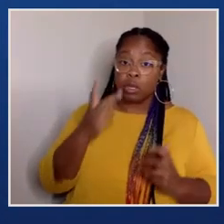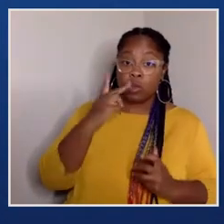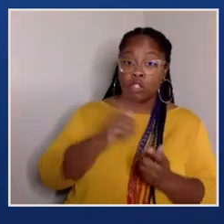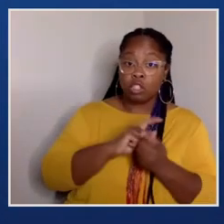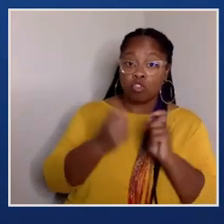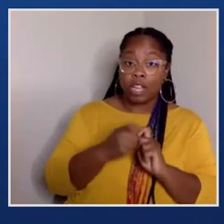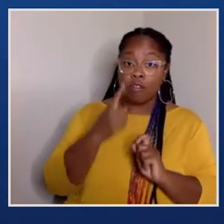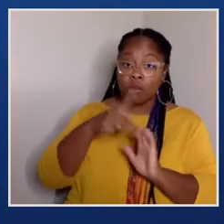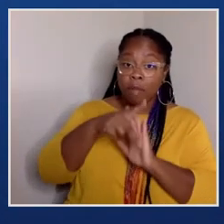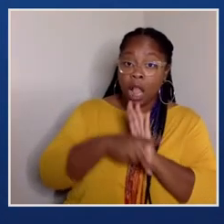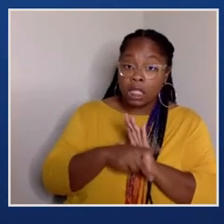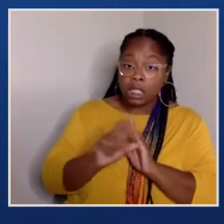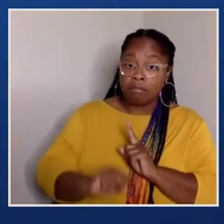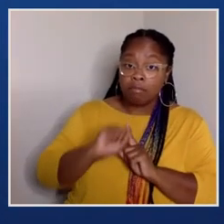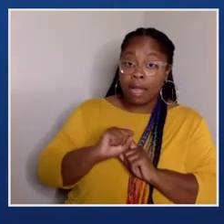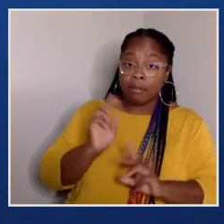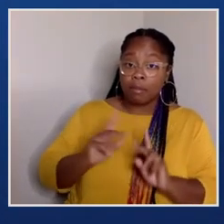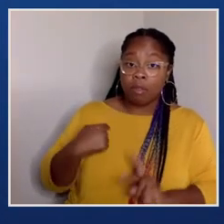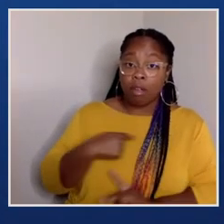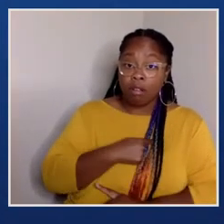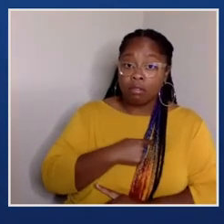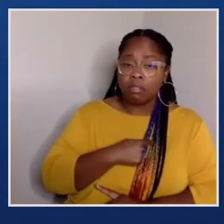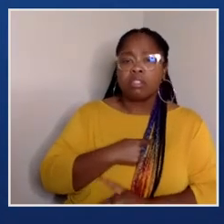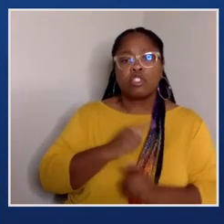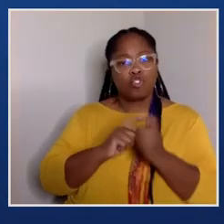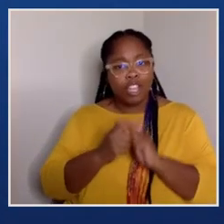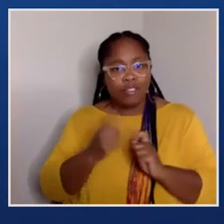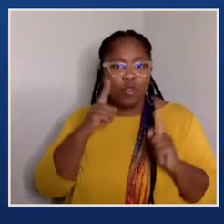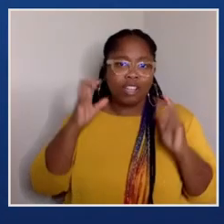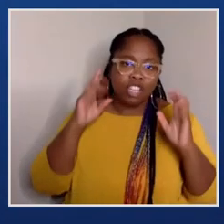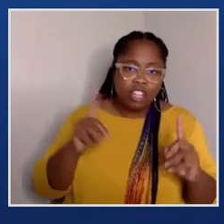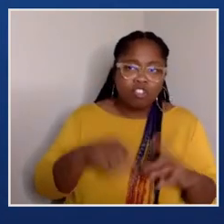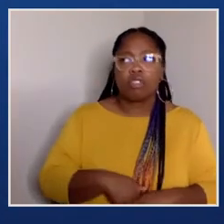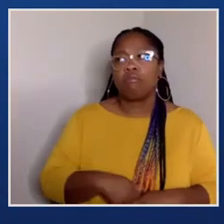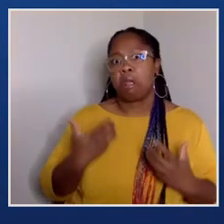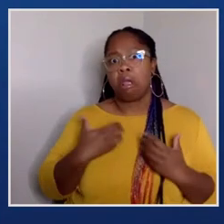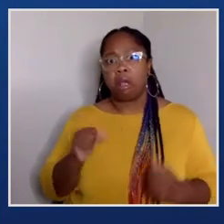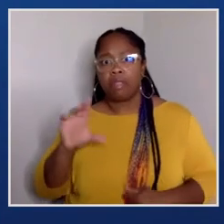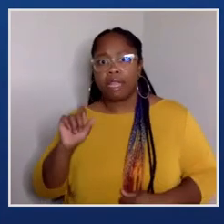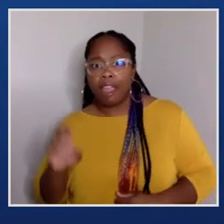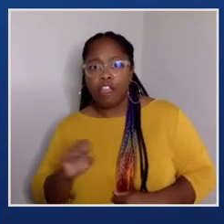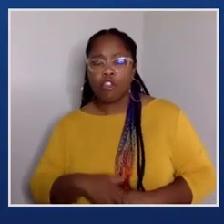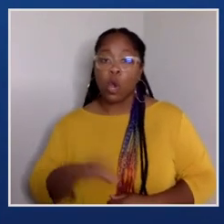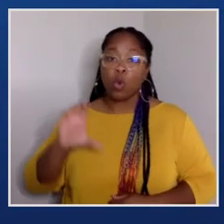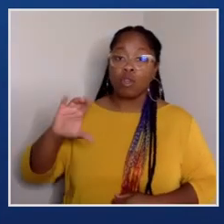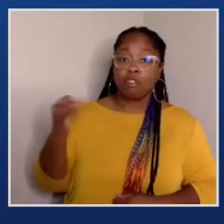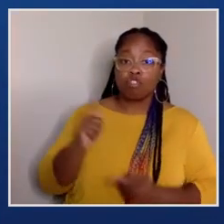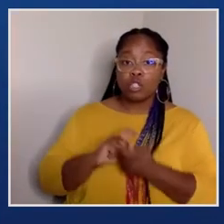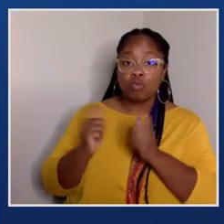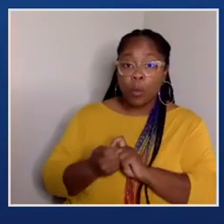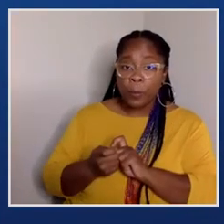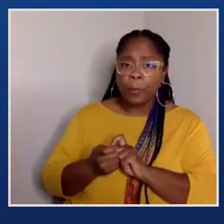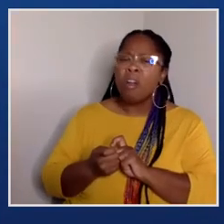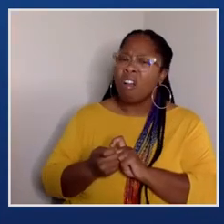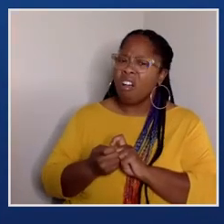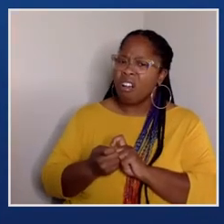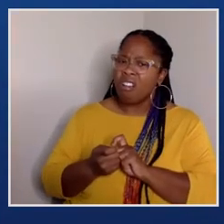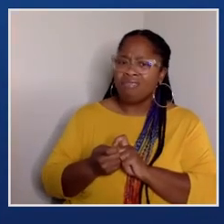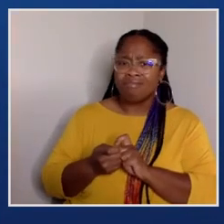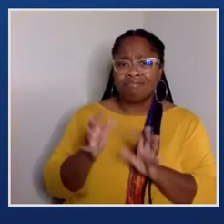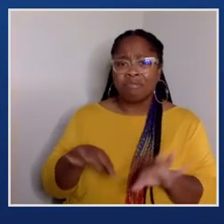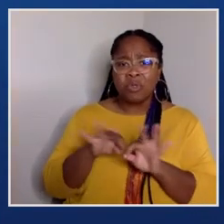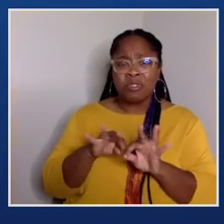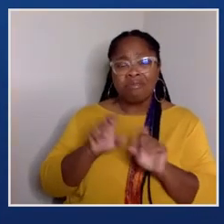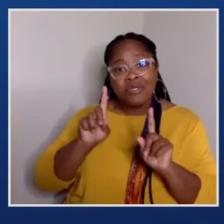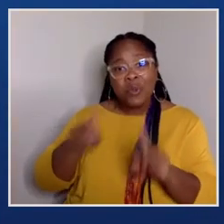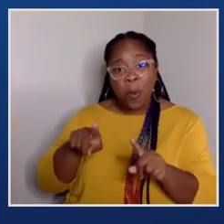folks like us, change in education or healthcare or criminal justice reform, then we have got to go to the polls